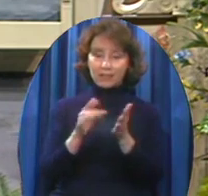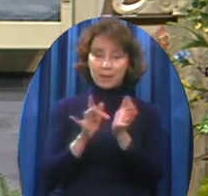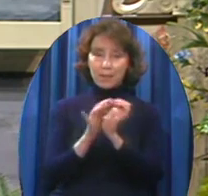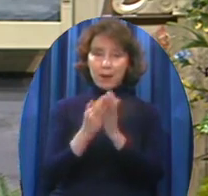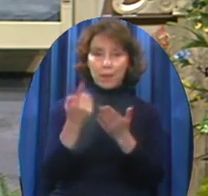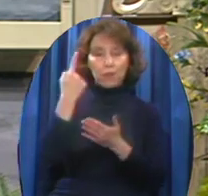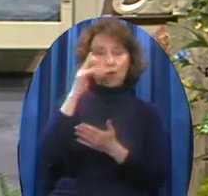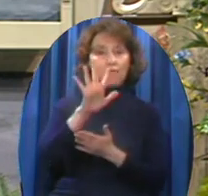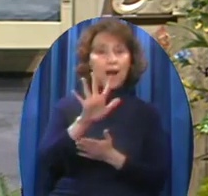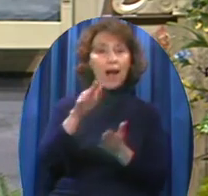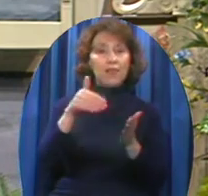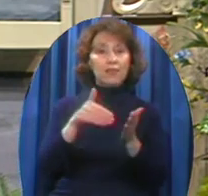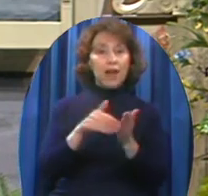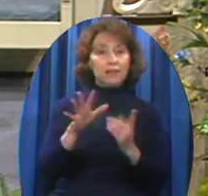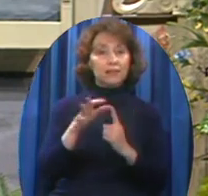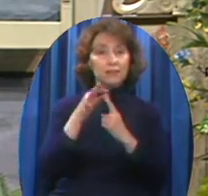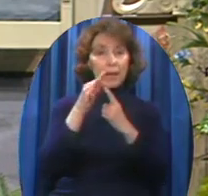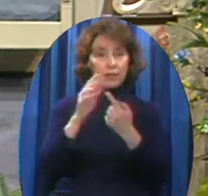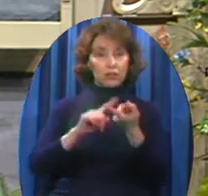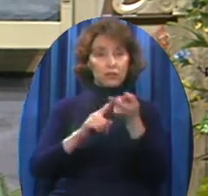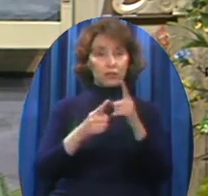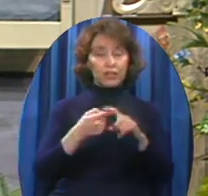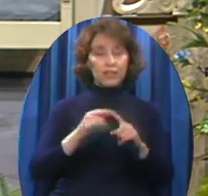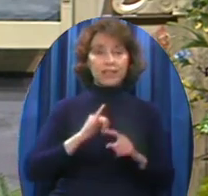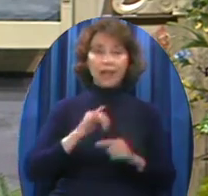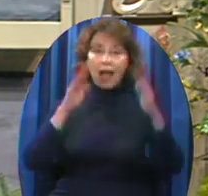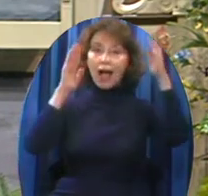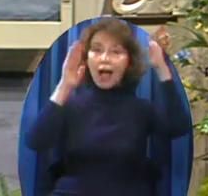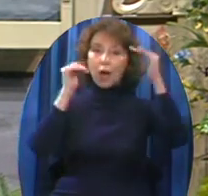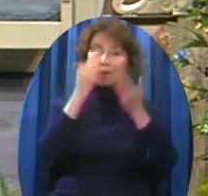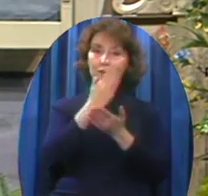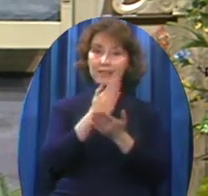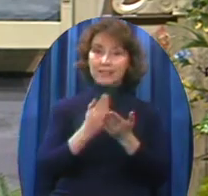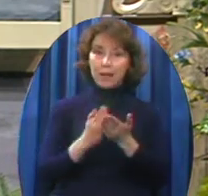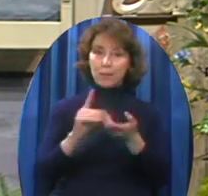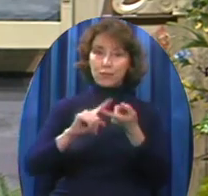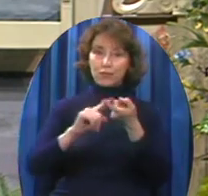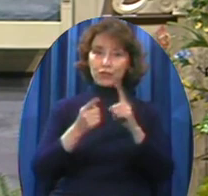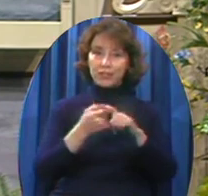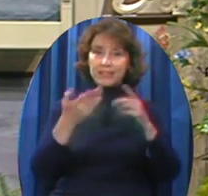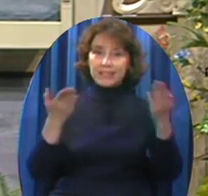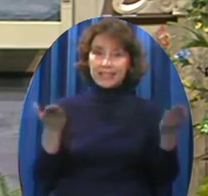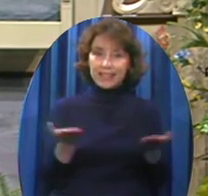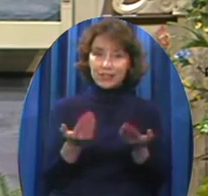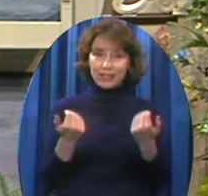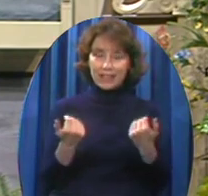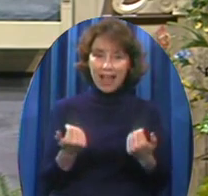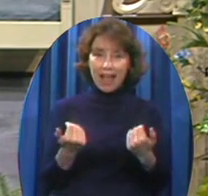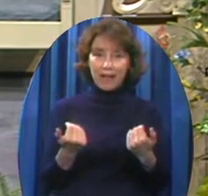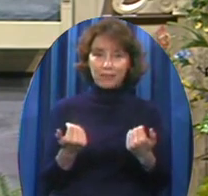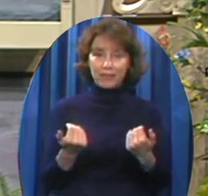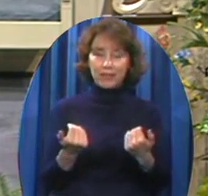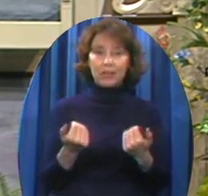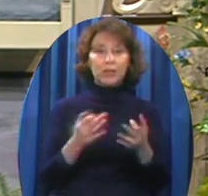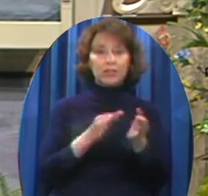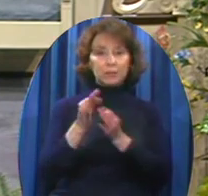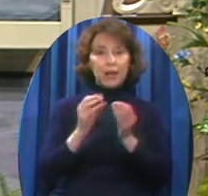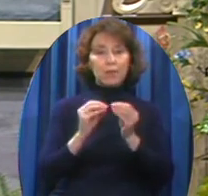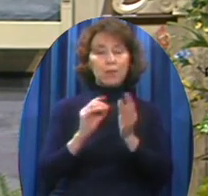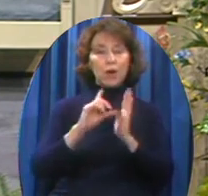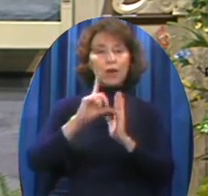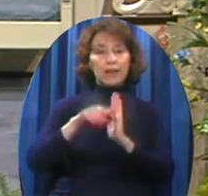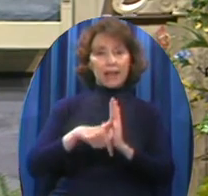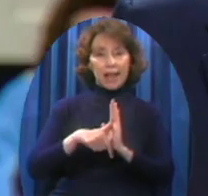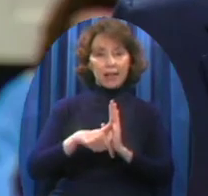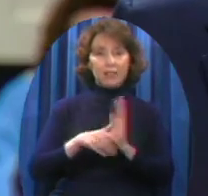5,000 special friends, and I hope that some of those friends are in this building right now, and we'll say more about that later. We'll tell you how you can